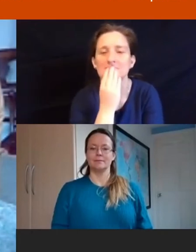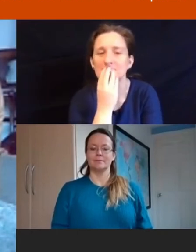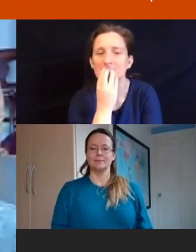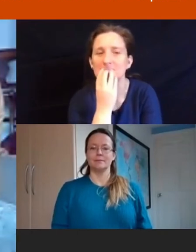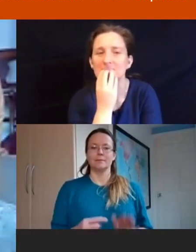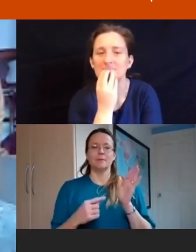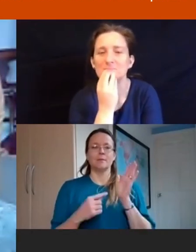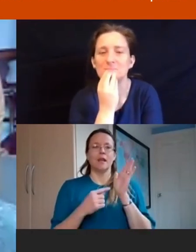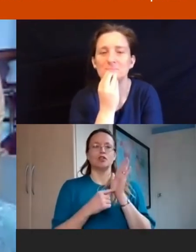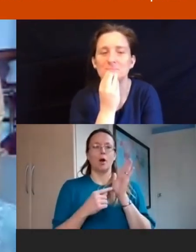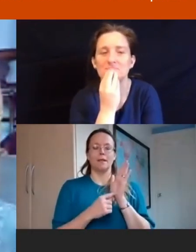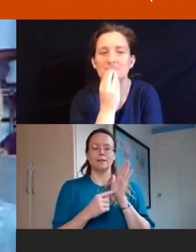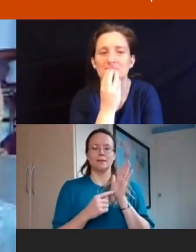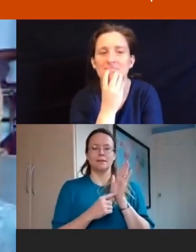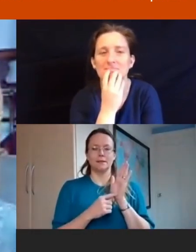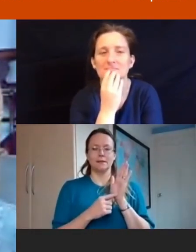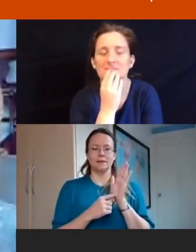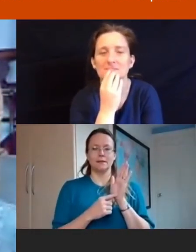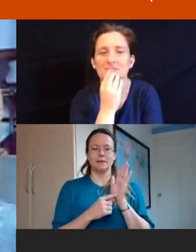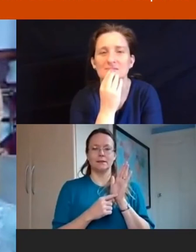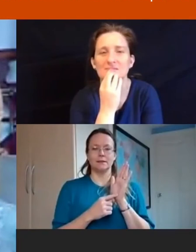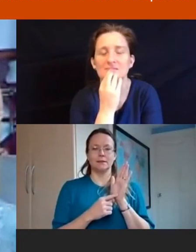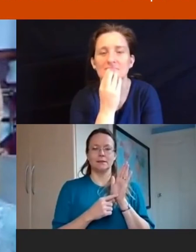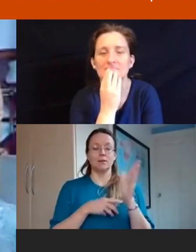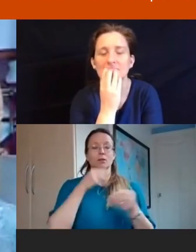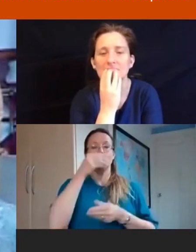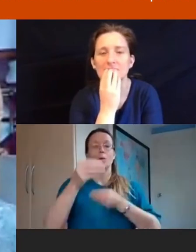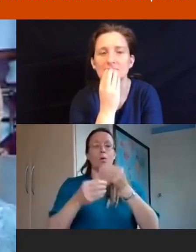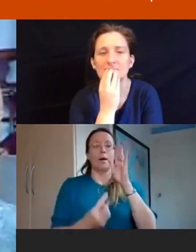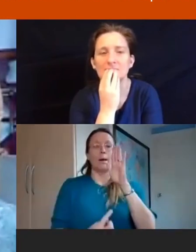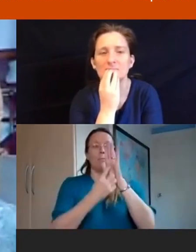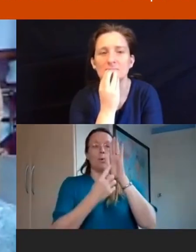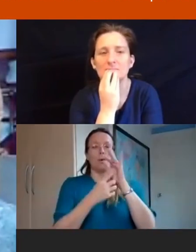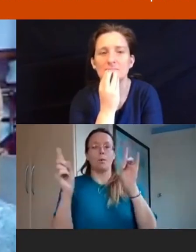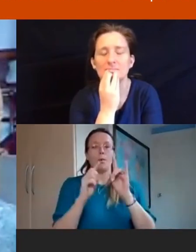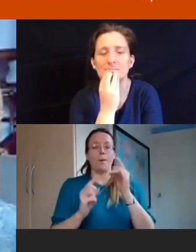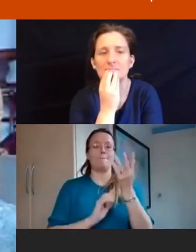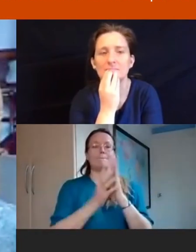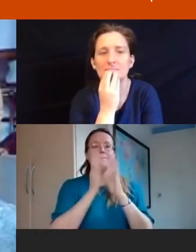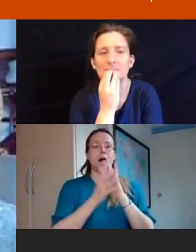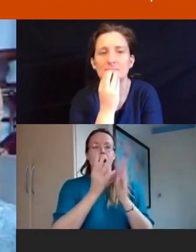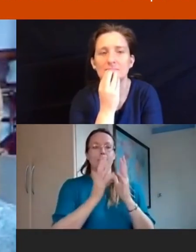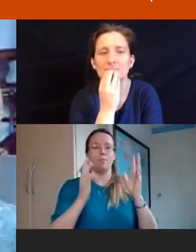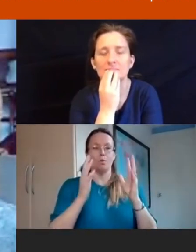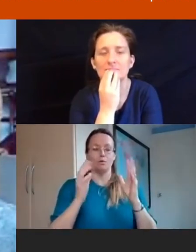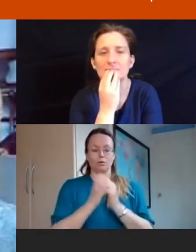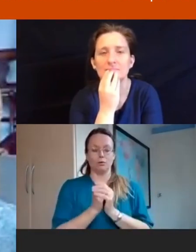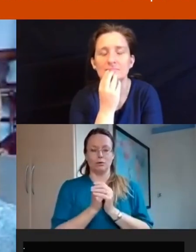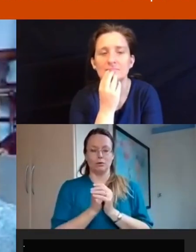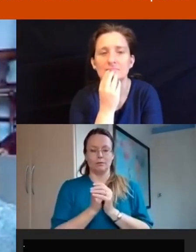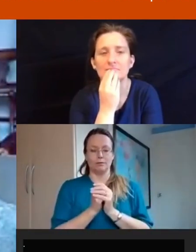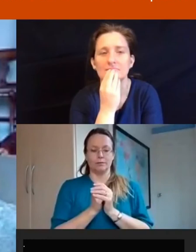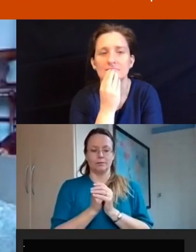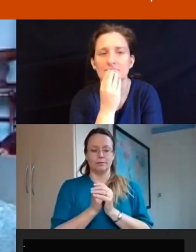Thomas says, the most important part of this story is within the burning bush, but God needed Moses to carry